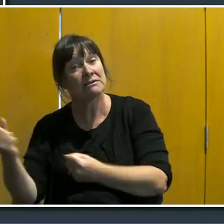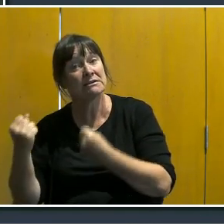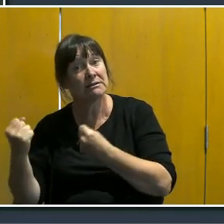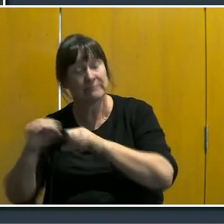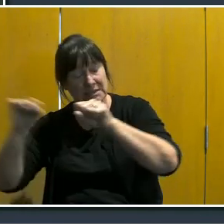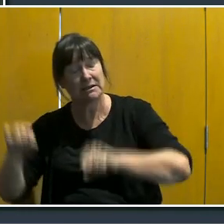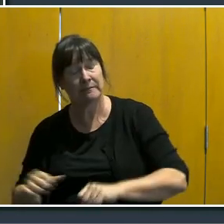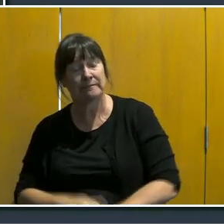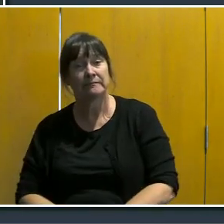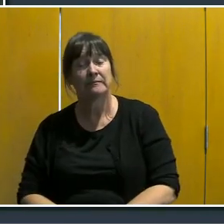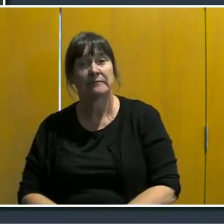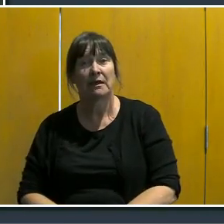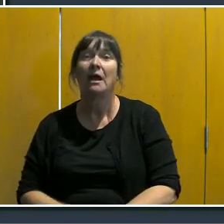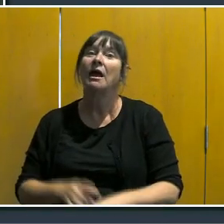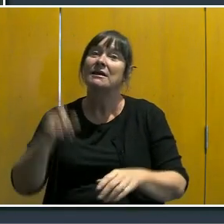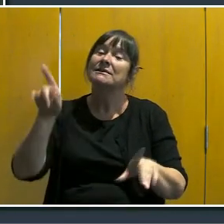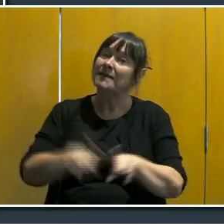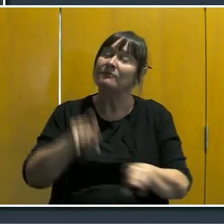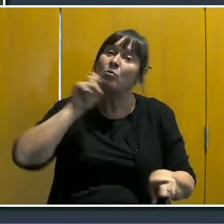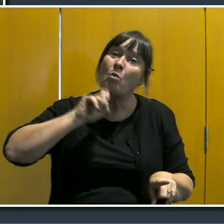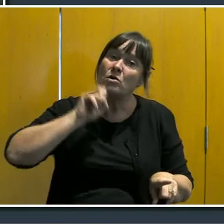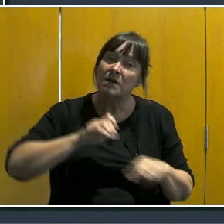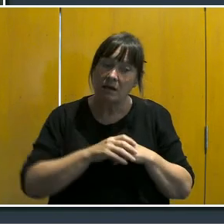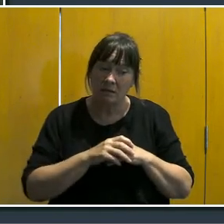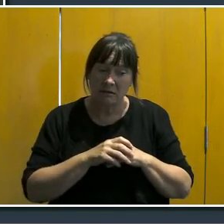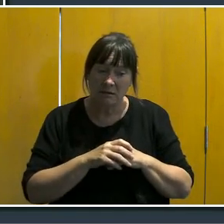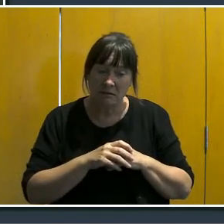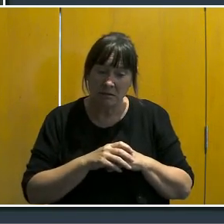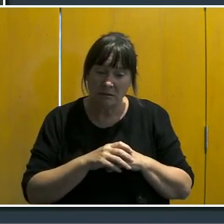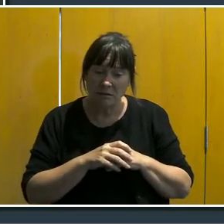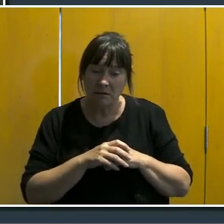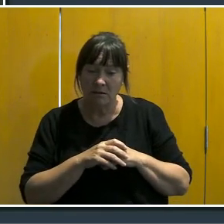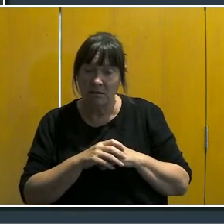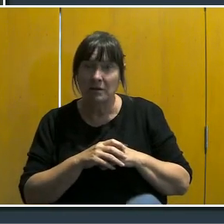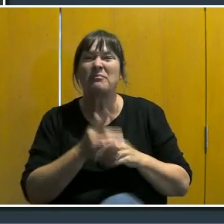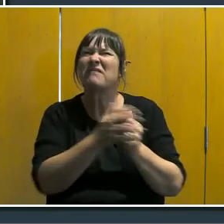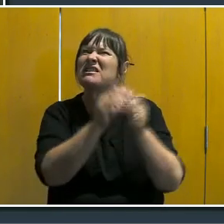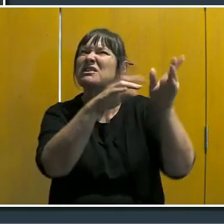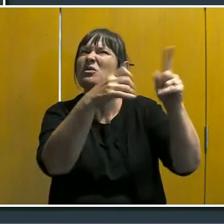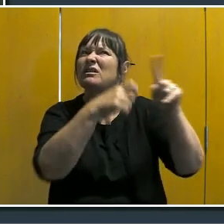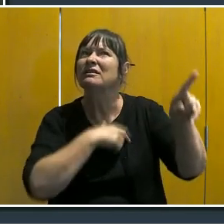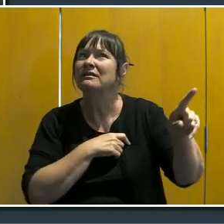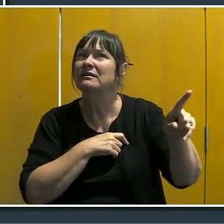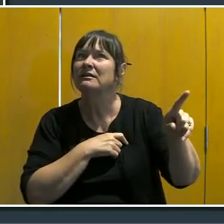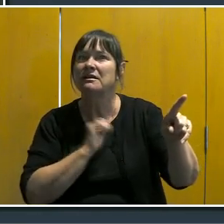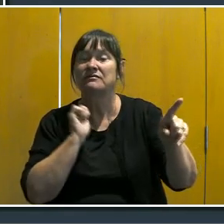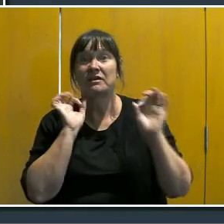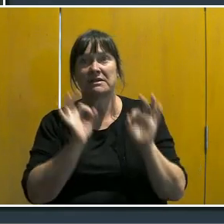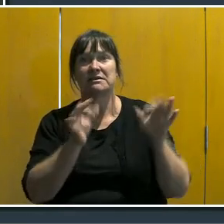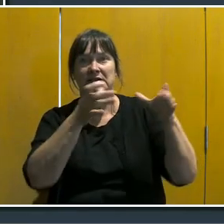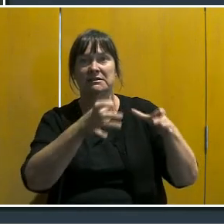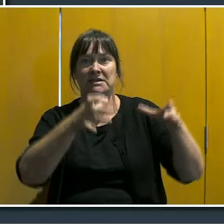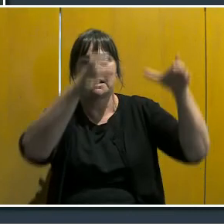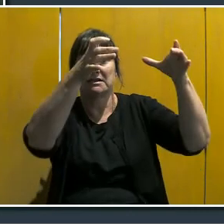So I think water's in a similar boat. And I think particularly, as I did with the friends in Auckland, I think you can get some great tanks that you don't even